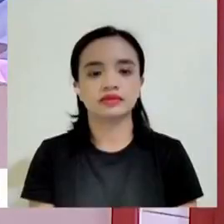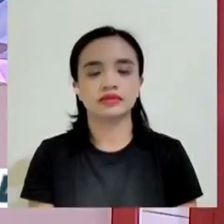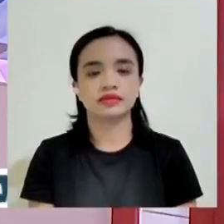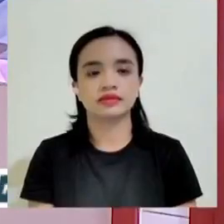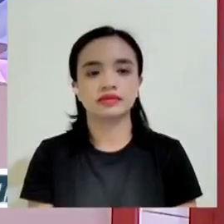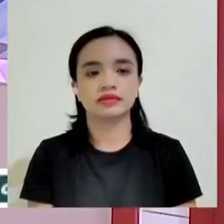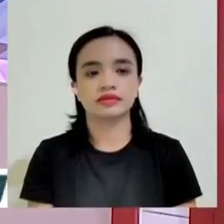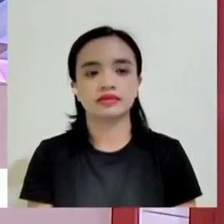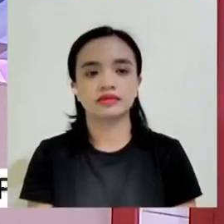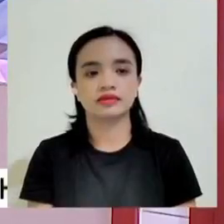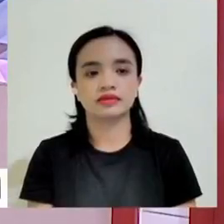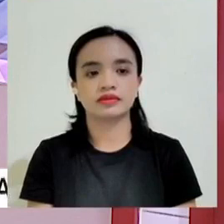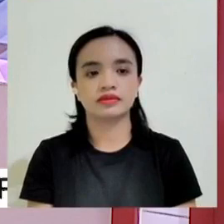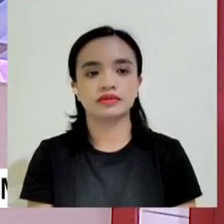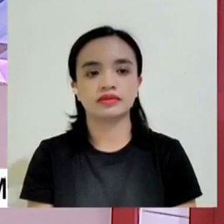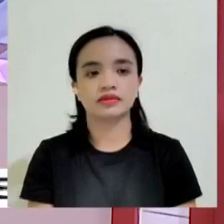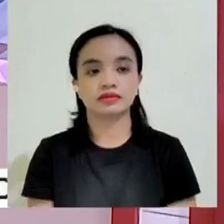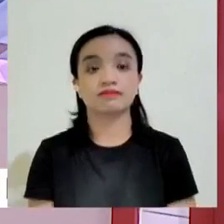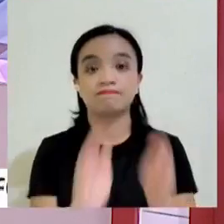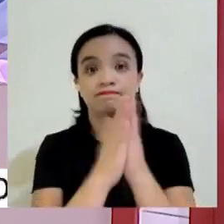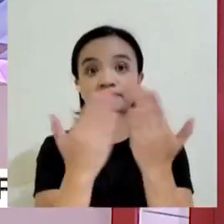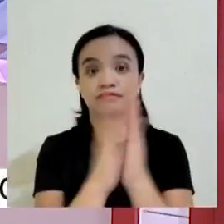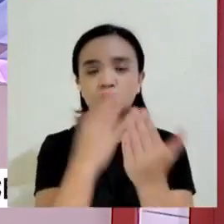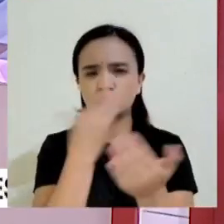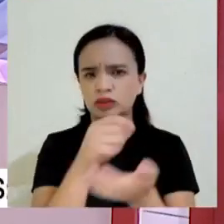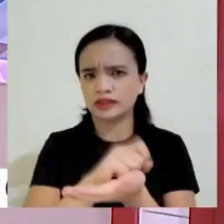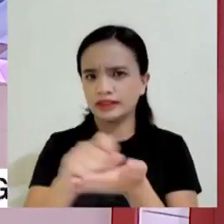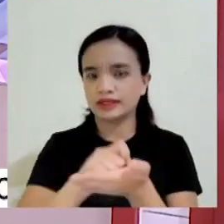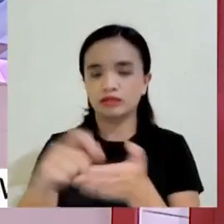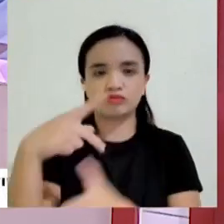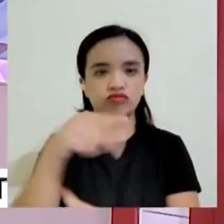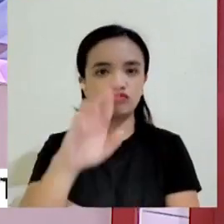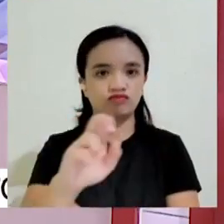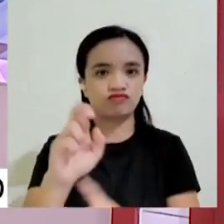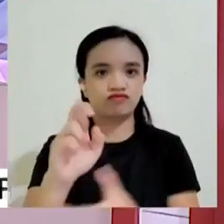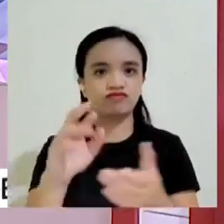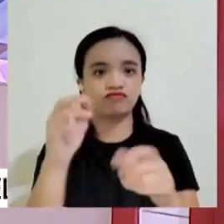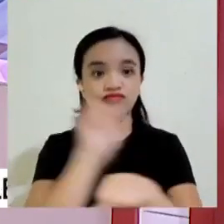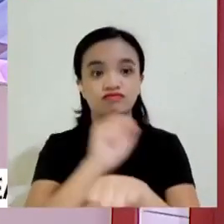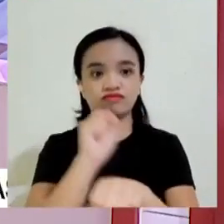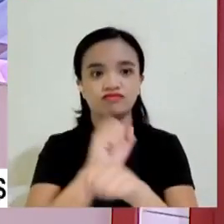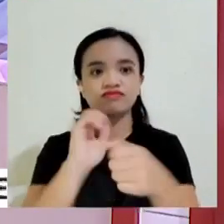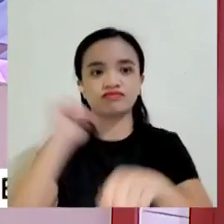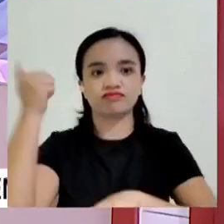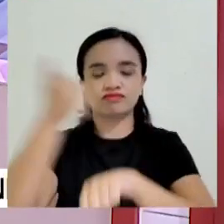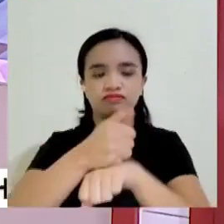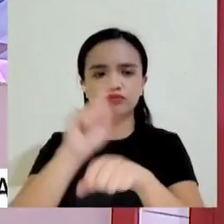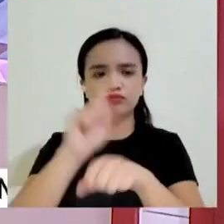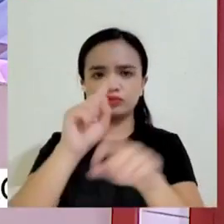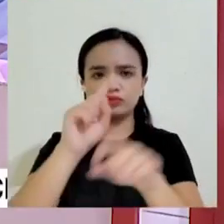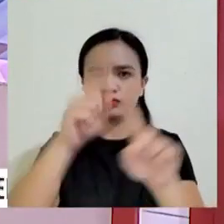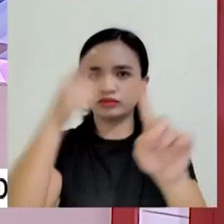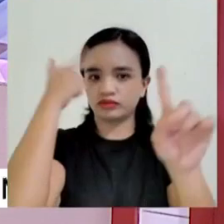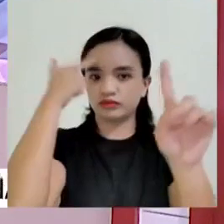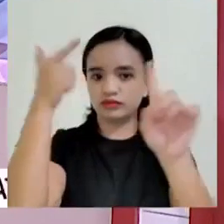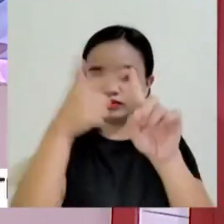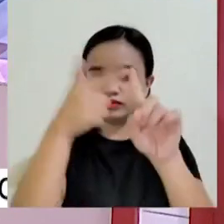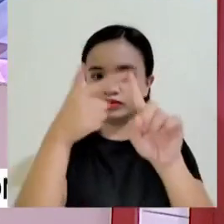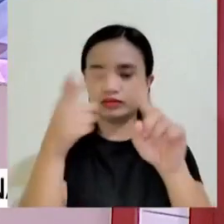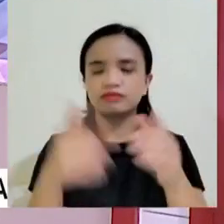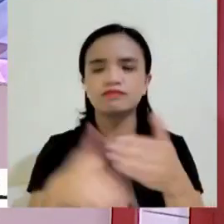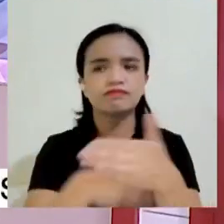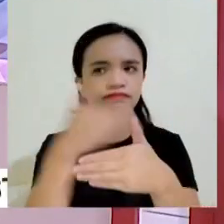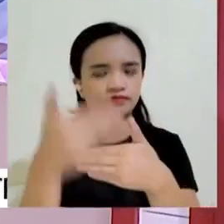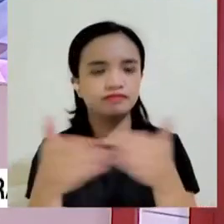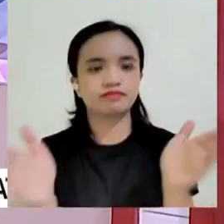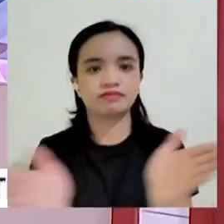A book written by some of the best PR practitioners in the country has been launched, aiming to entice the next generation into the